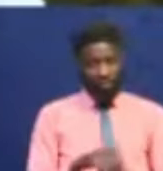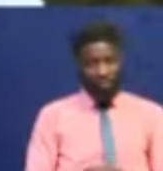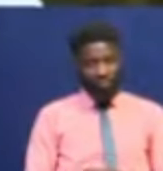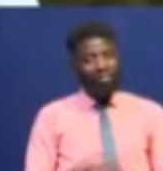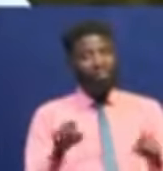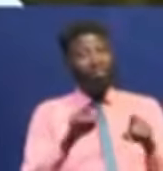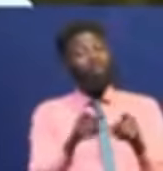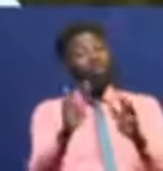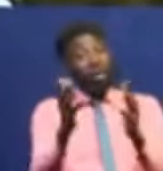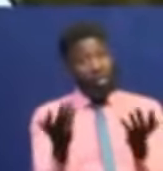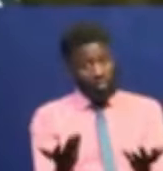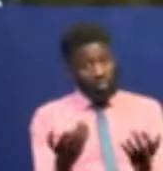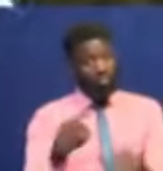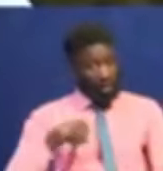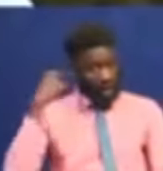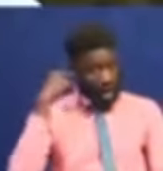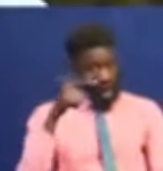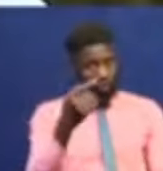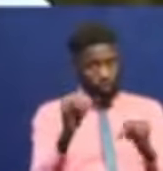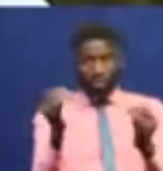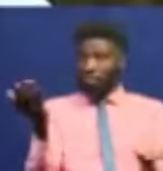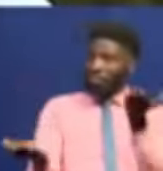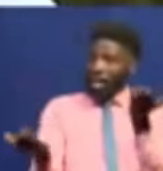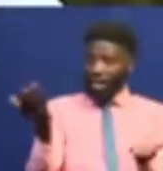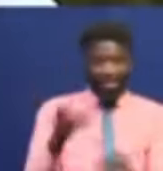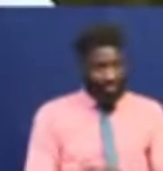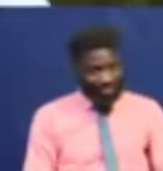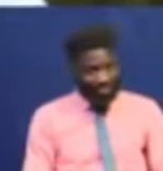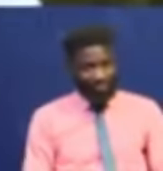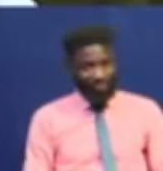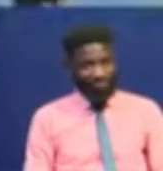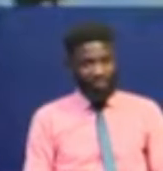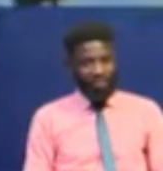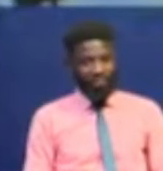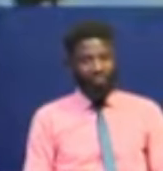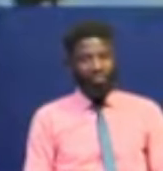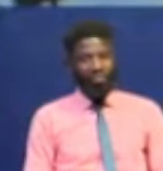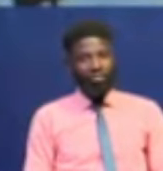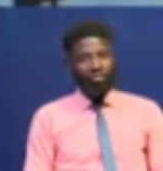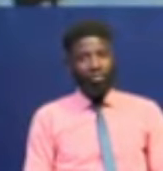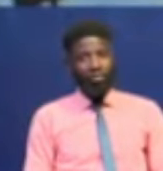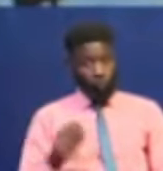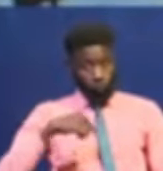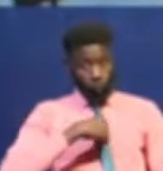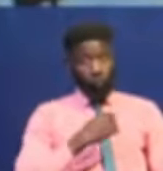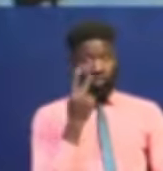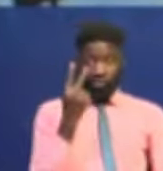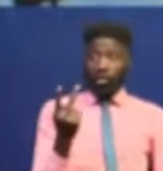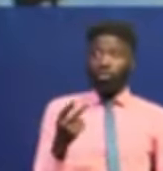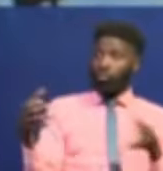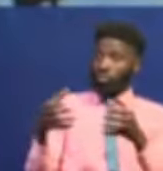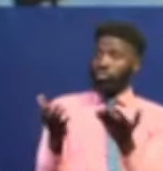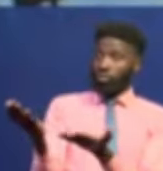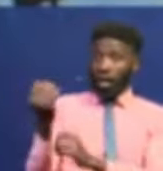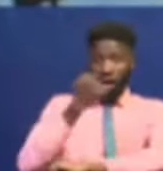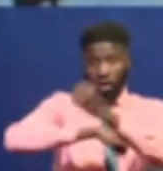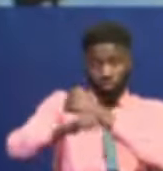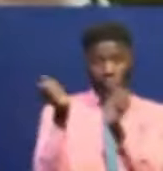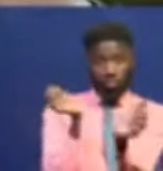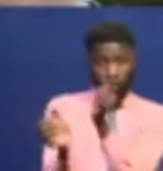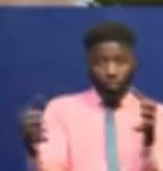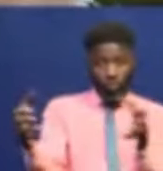Similarly, so that because I can hear you balancing. Yes, that's correct. Yes, are we going to see action